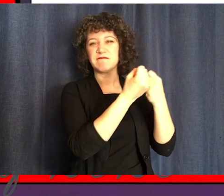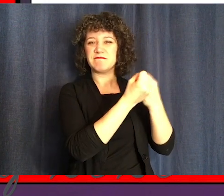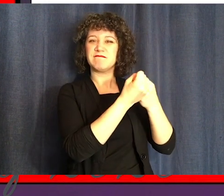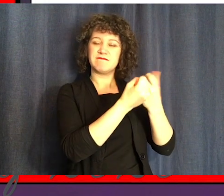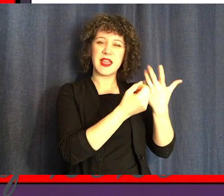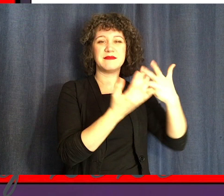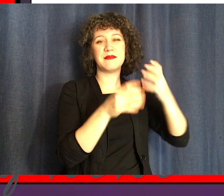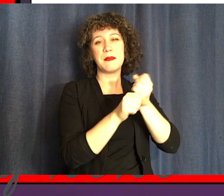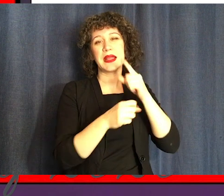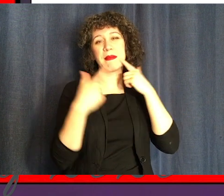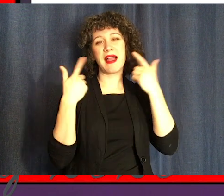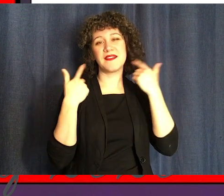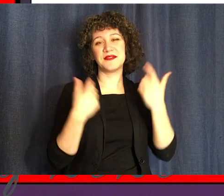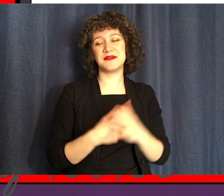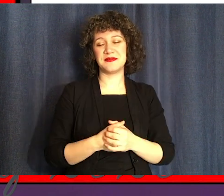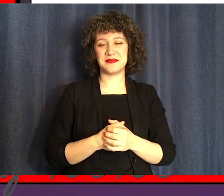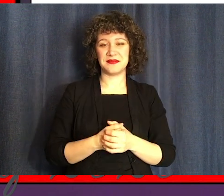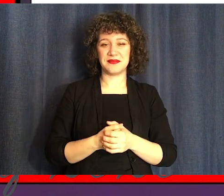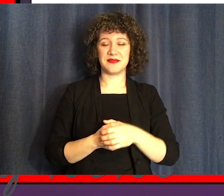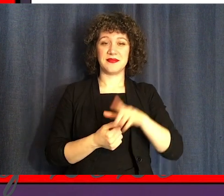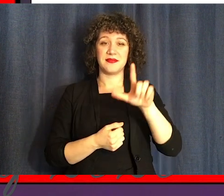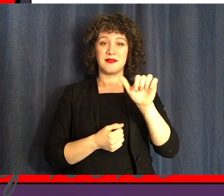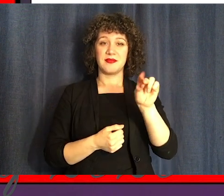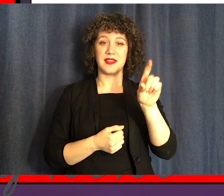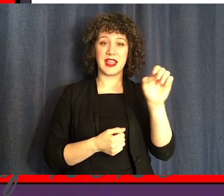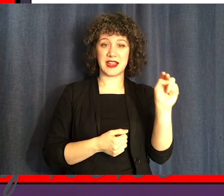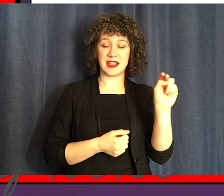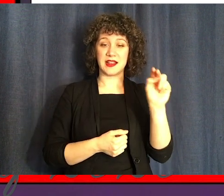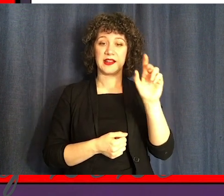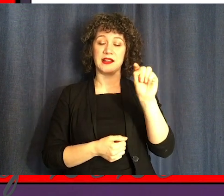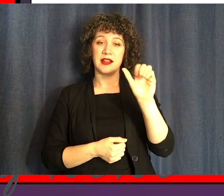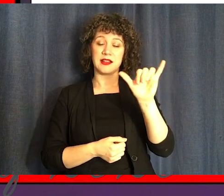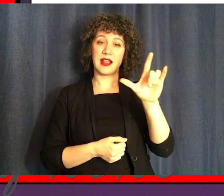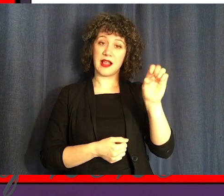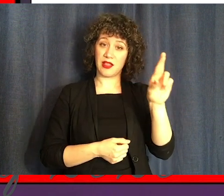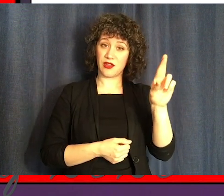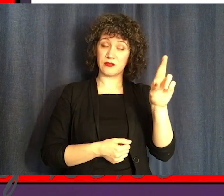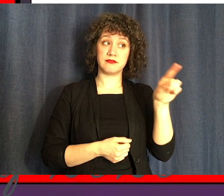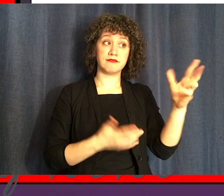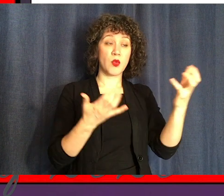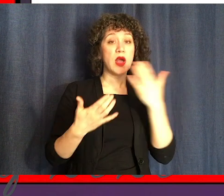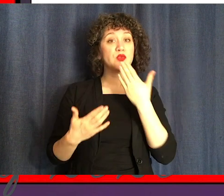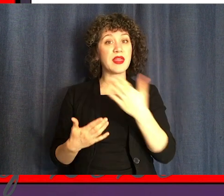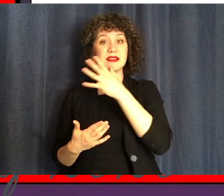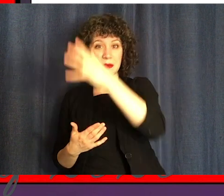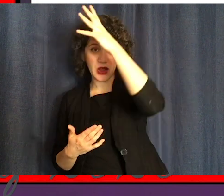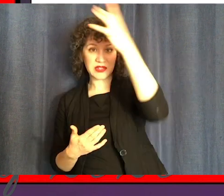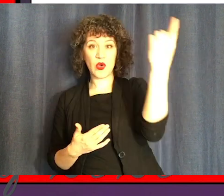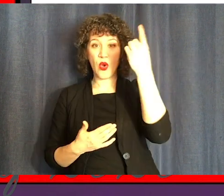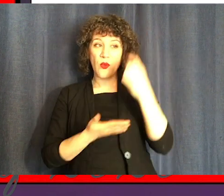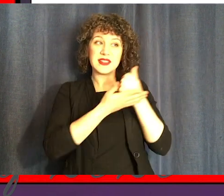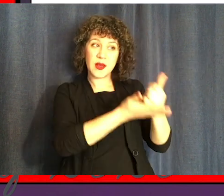Landon Taylor. Landon wants to thank his parents for always helping him. He would like to thank his whole family